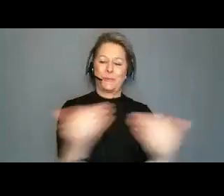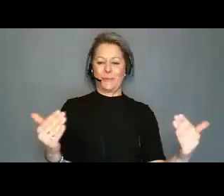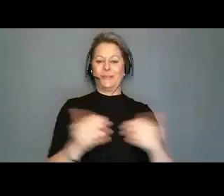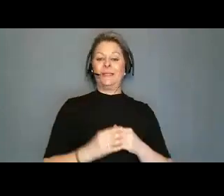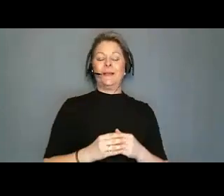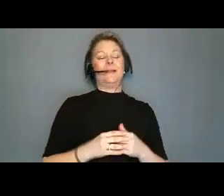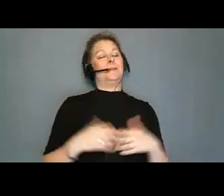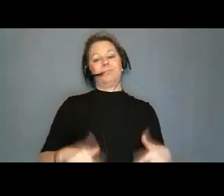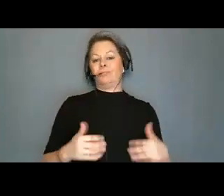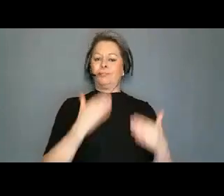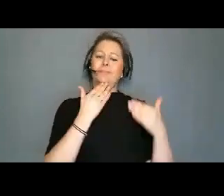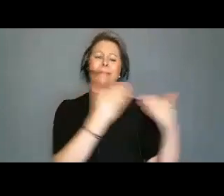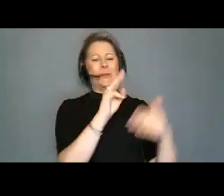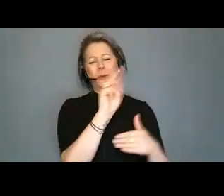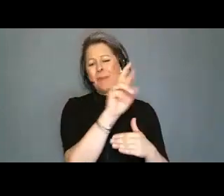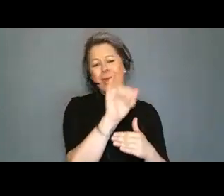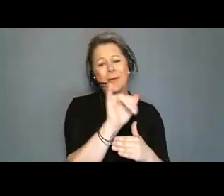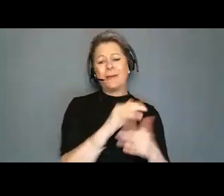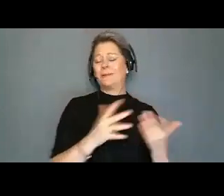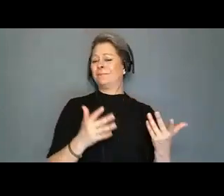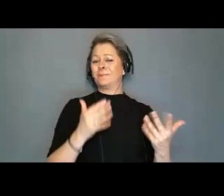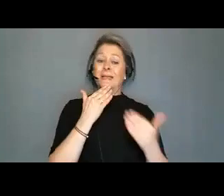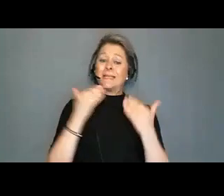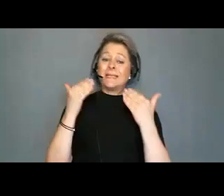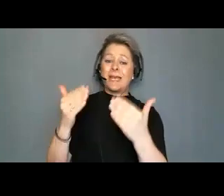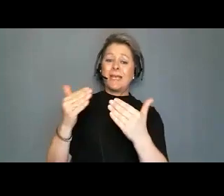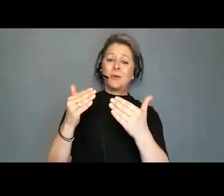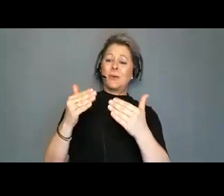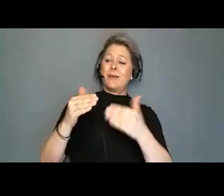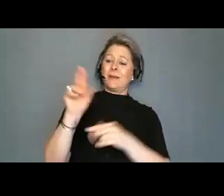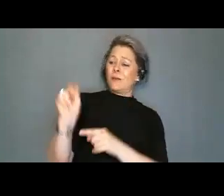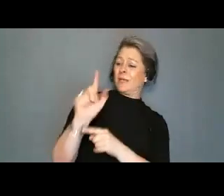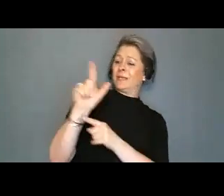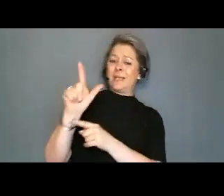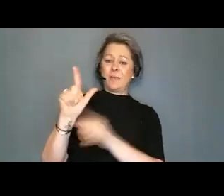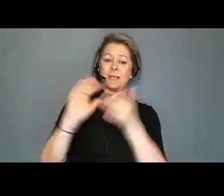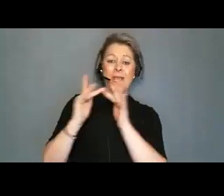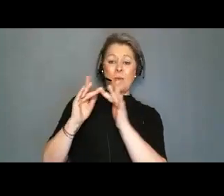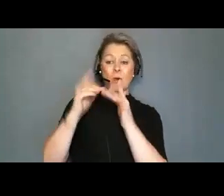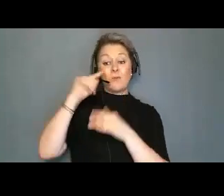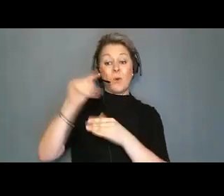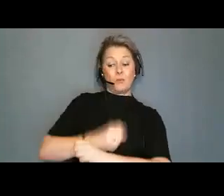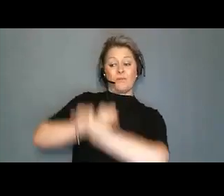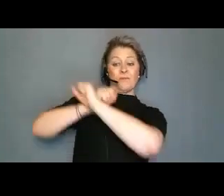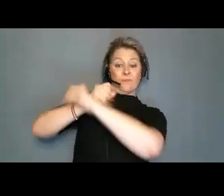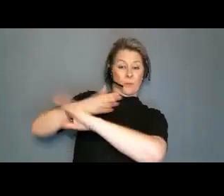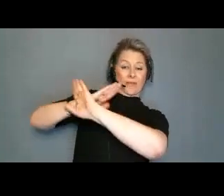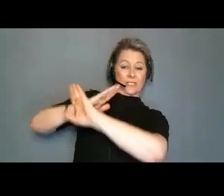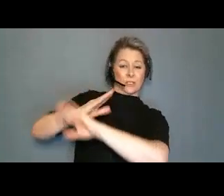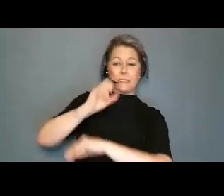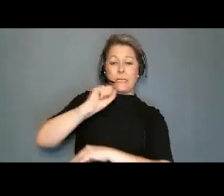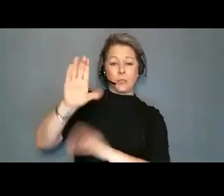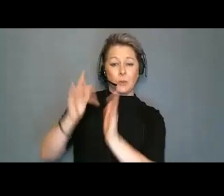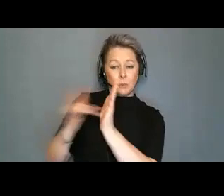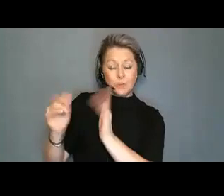Thank you to Mary, and thank you to the Newfoundland and Labrador Network for the Prevention of Elder Abuse, and to